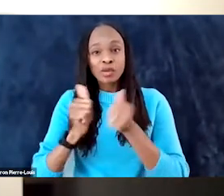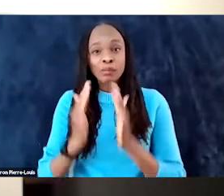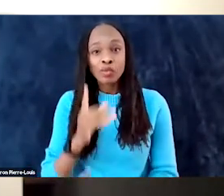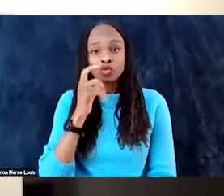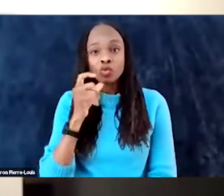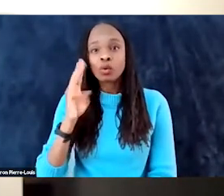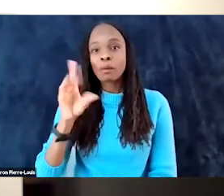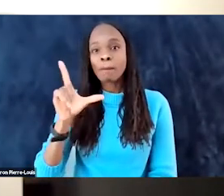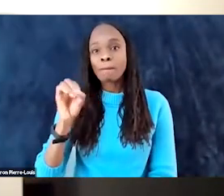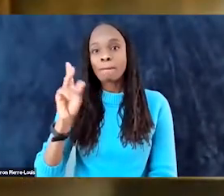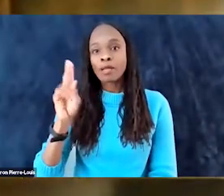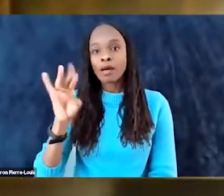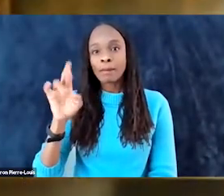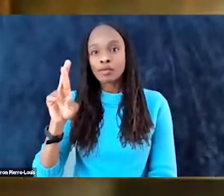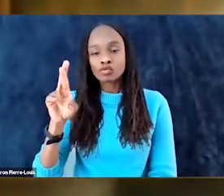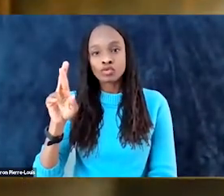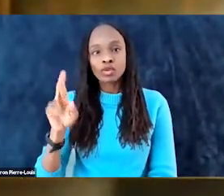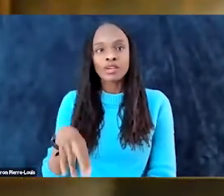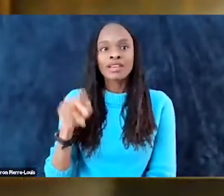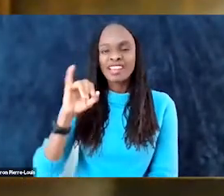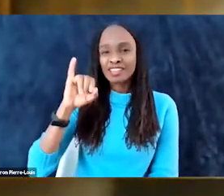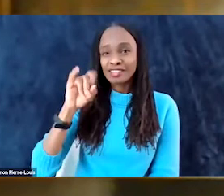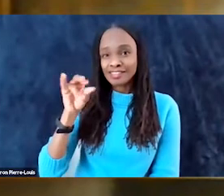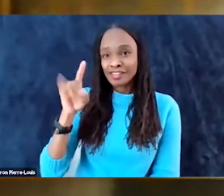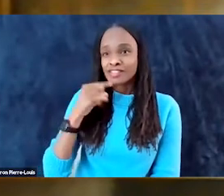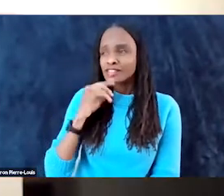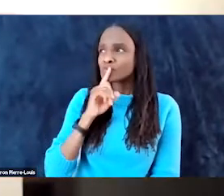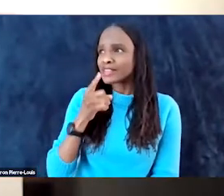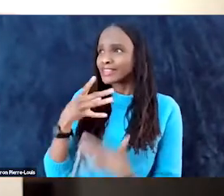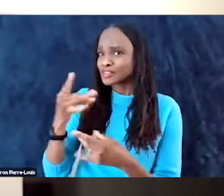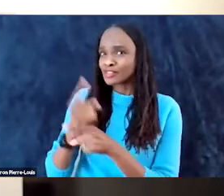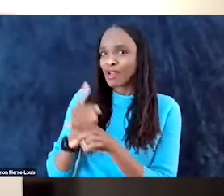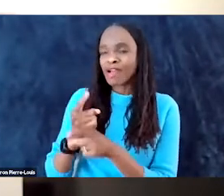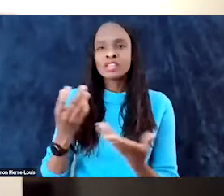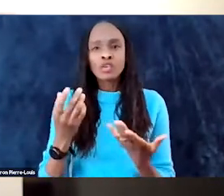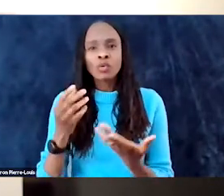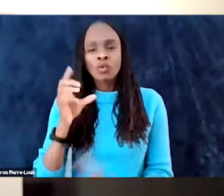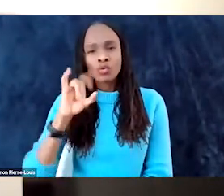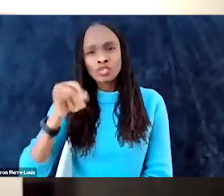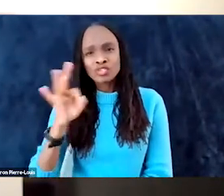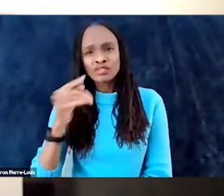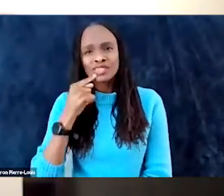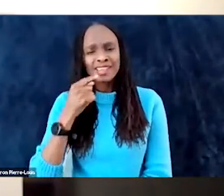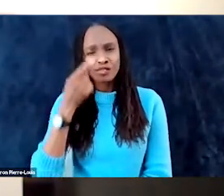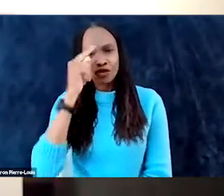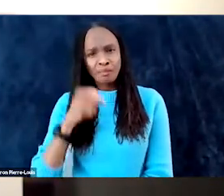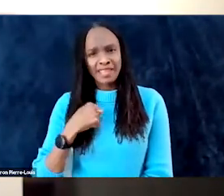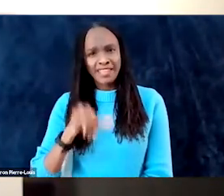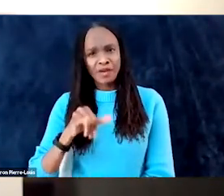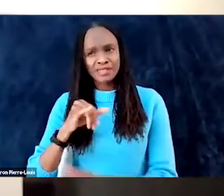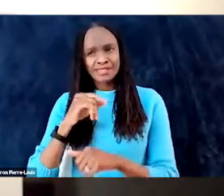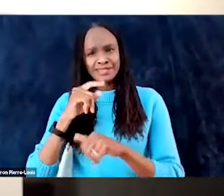And it seems so interesting, that's right. And so to me, that was sort of the period when the